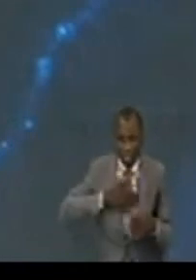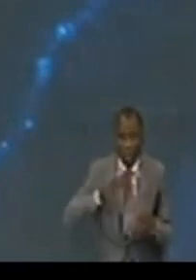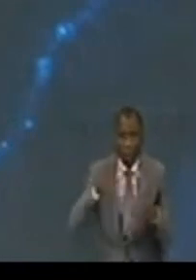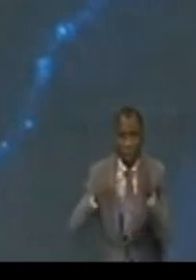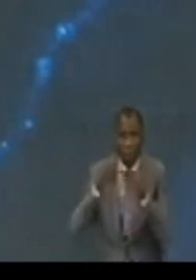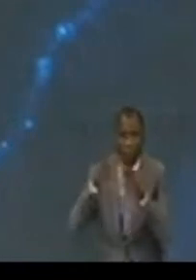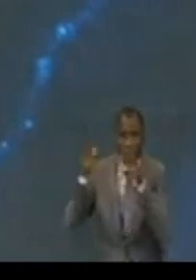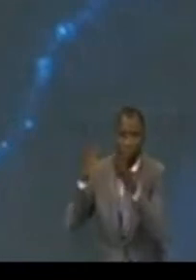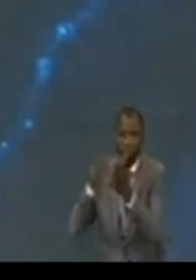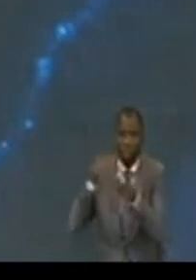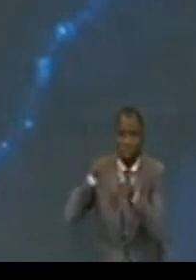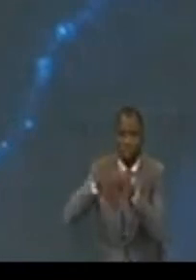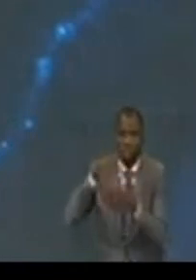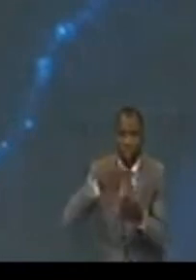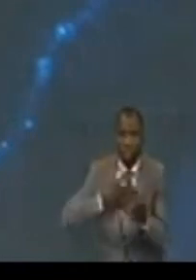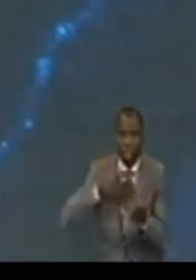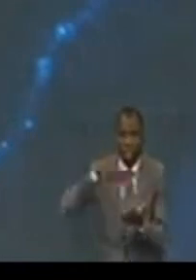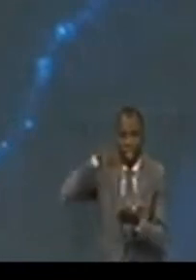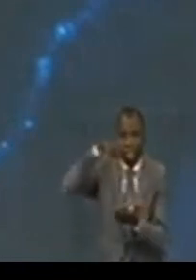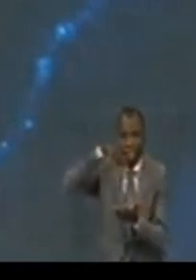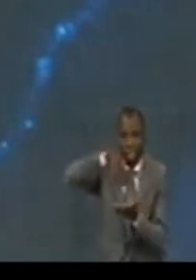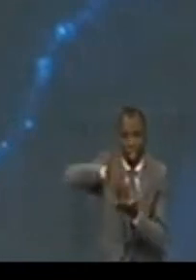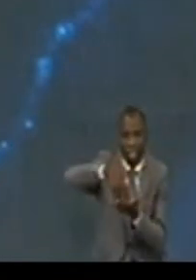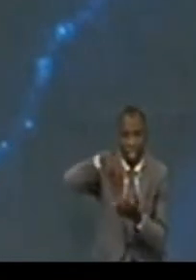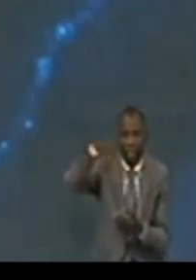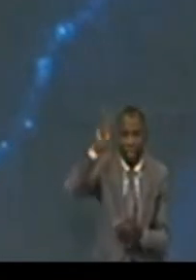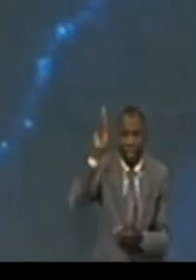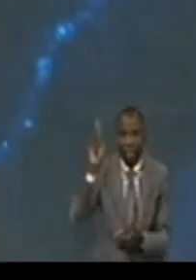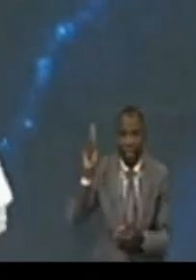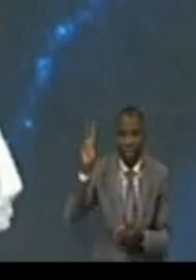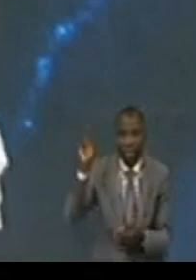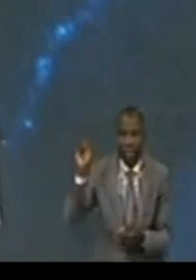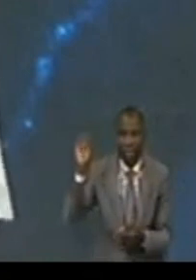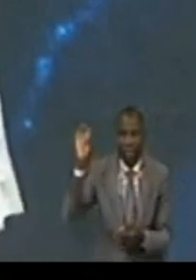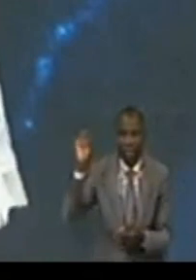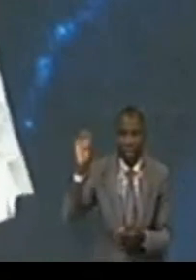servant of God say, obey every instruction that you are giving.